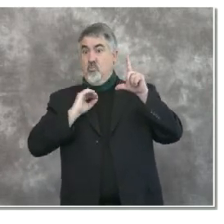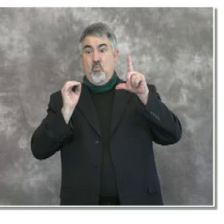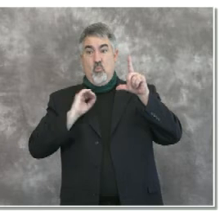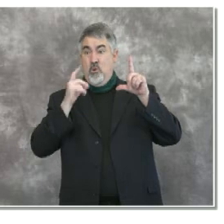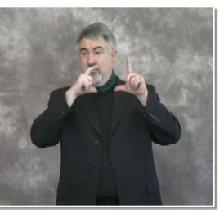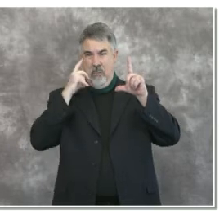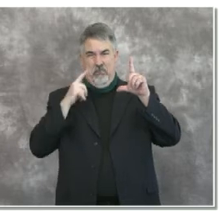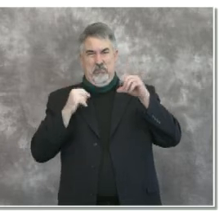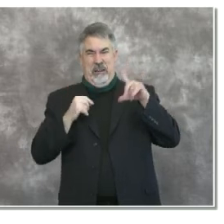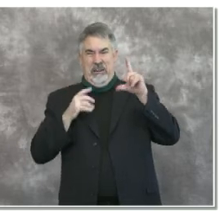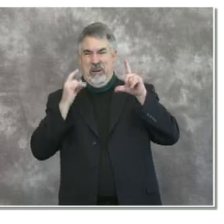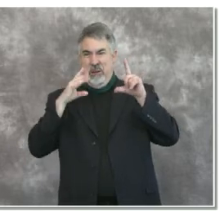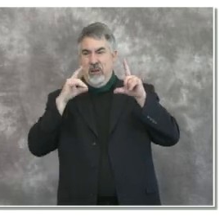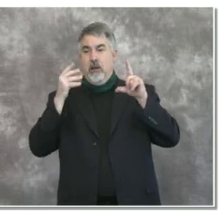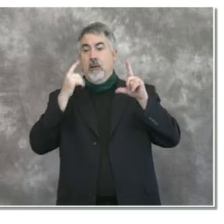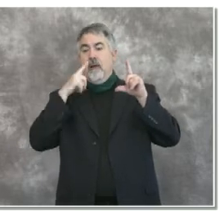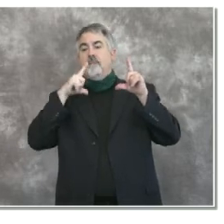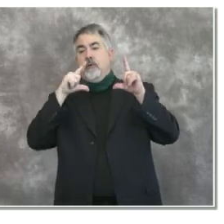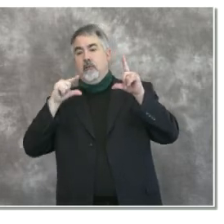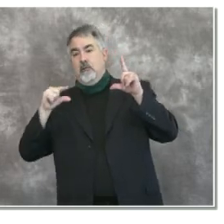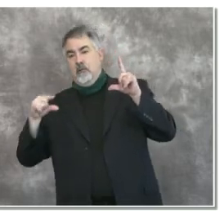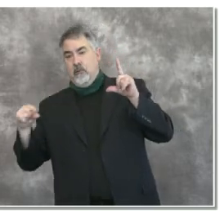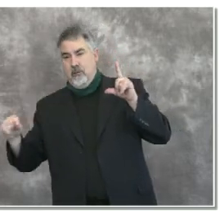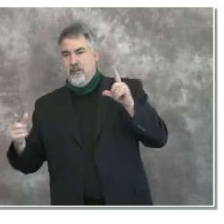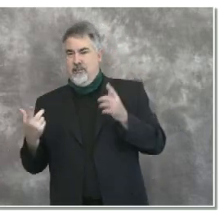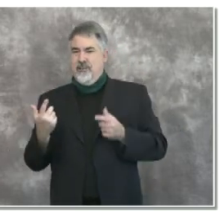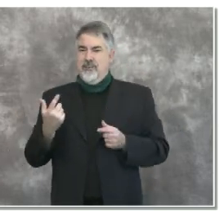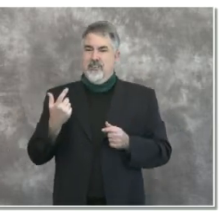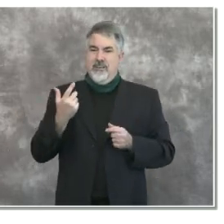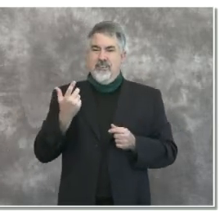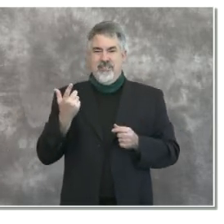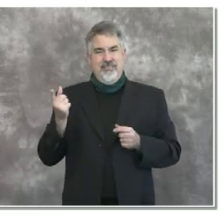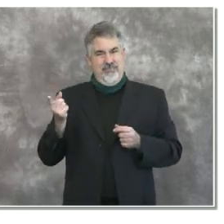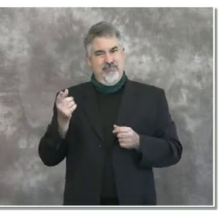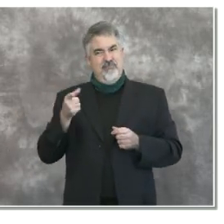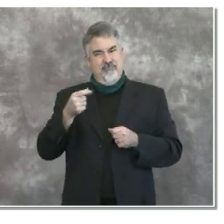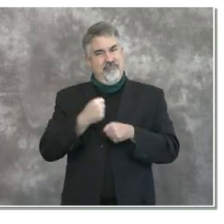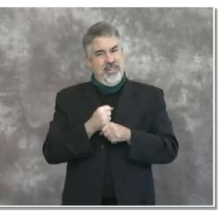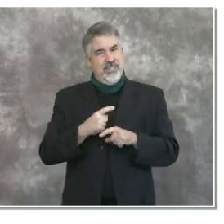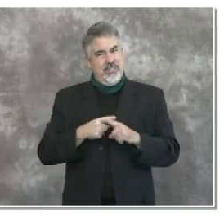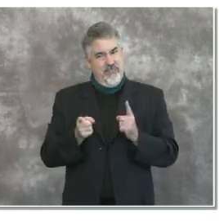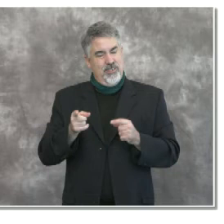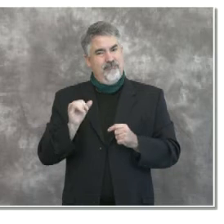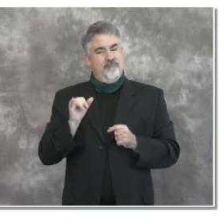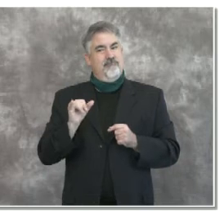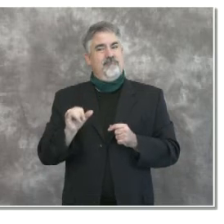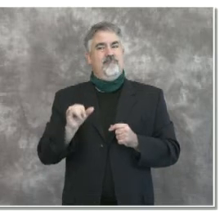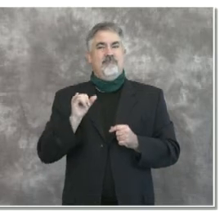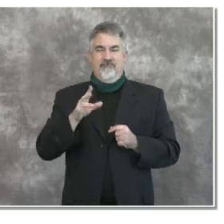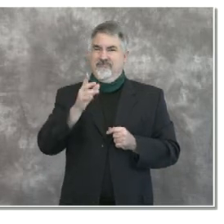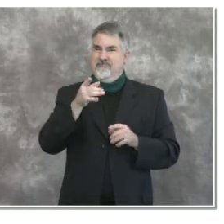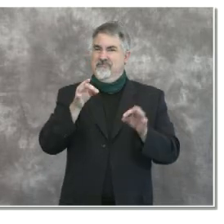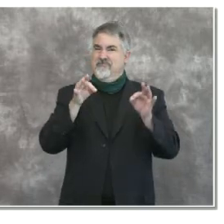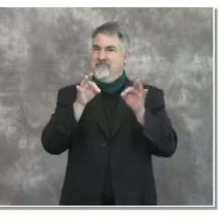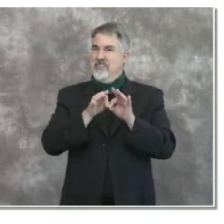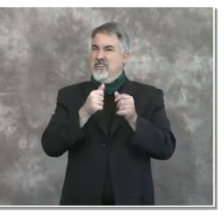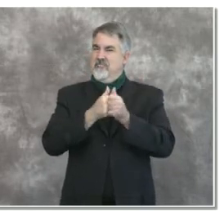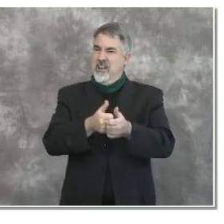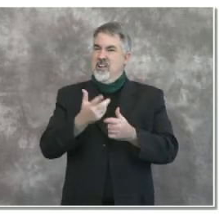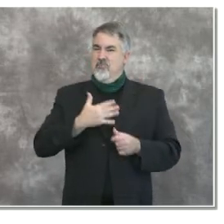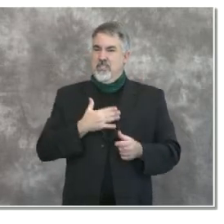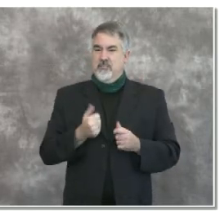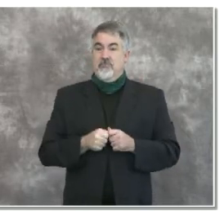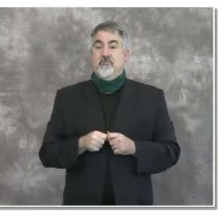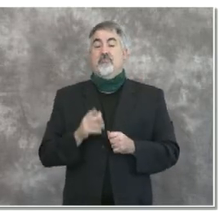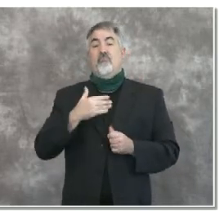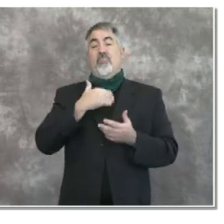for various particle sizes can make a huge difference. The next chart, which is